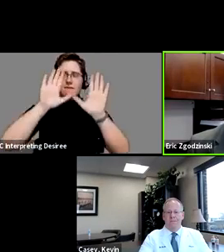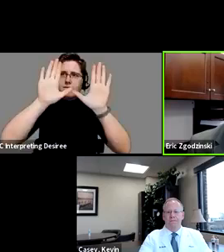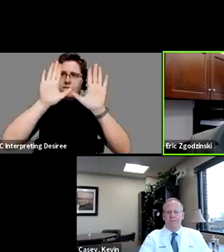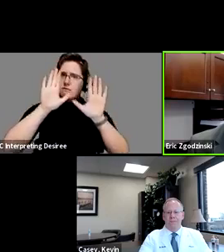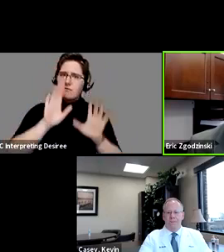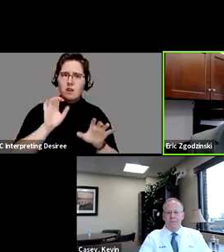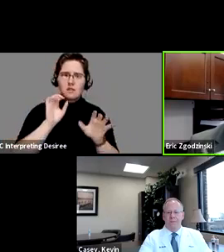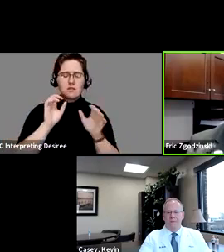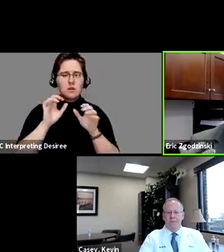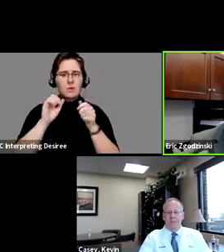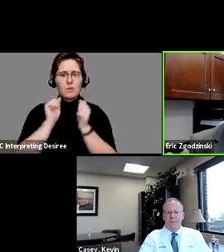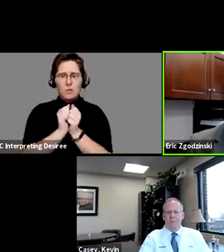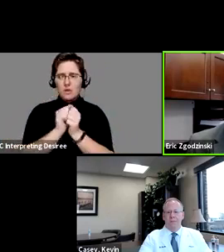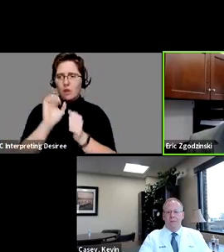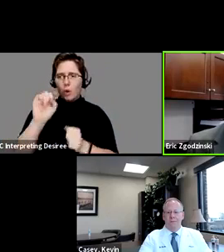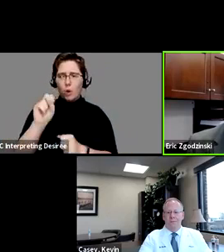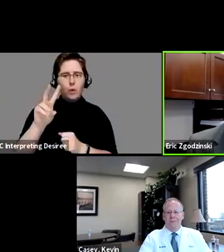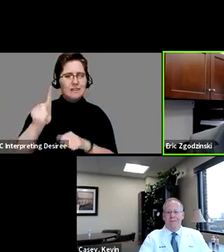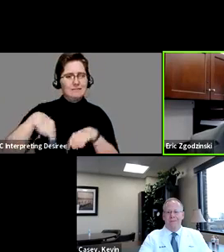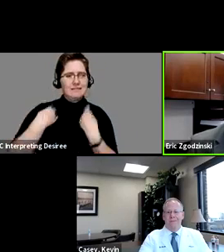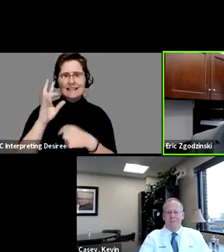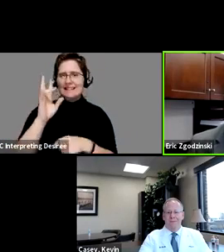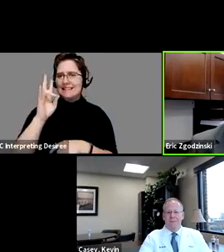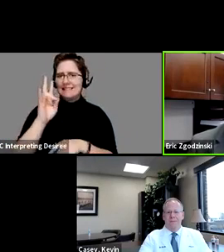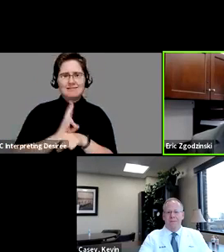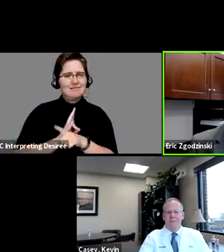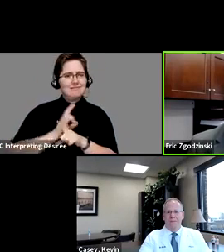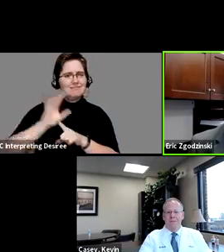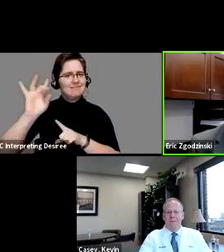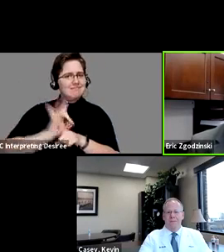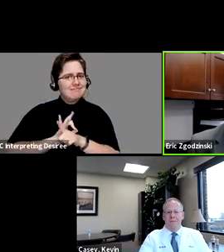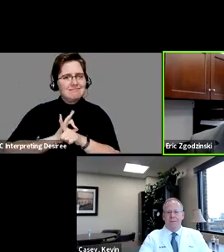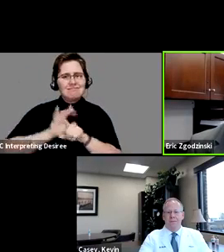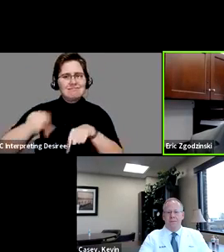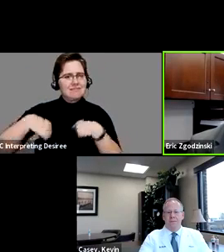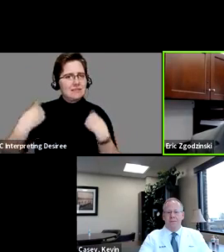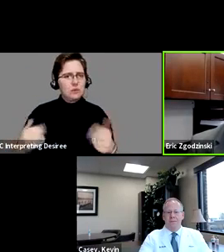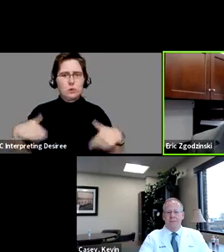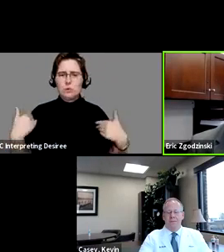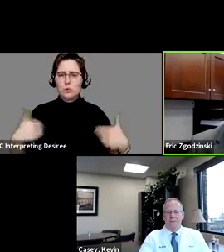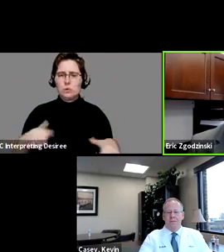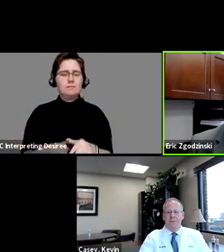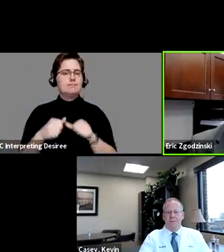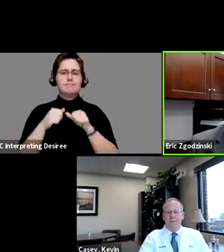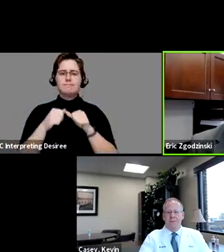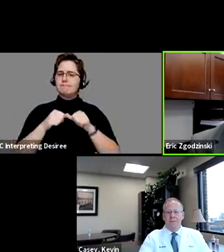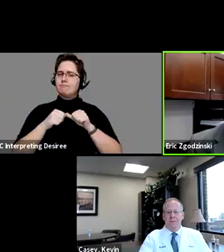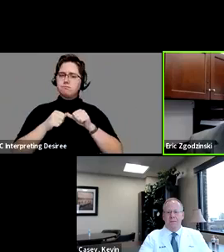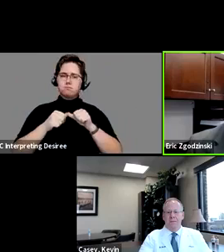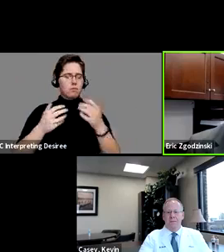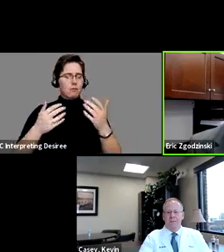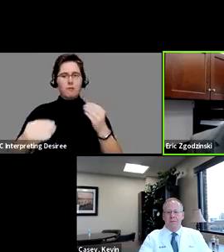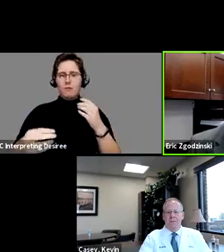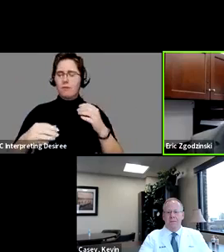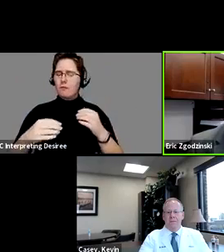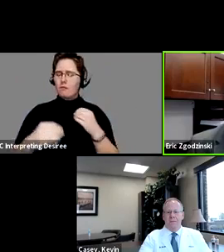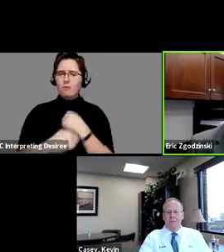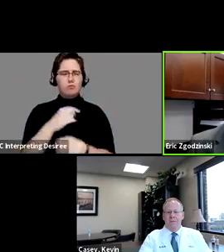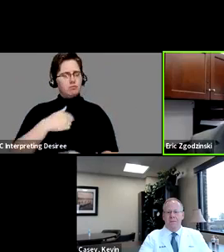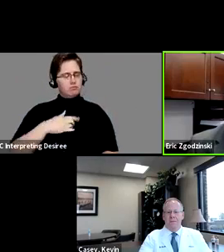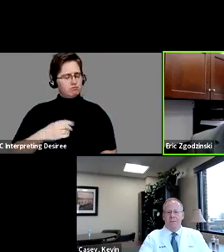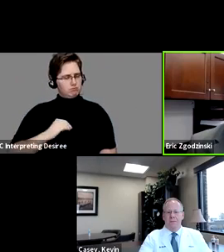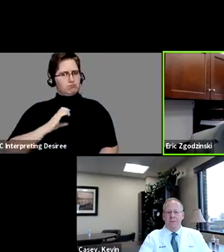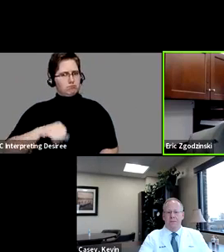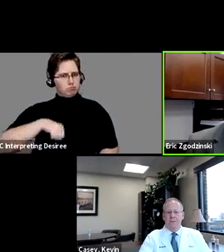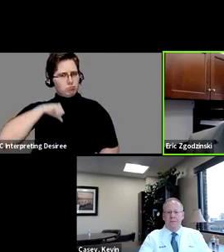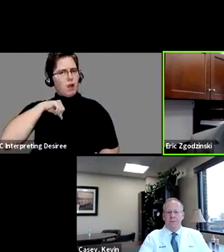COVID issue over the last 7-8 months. They continue to just make us all very proud.